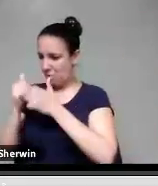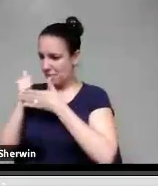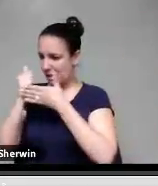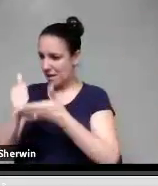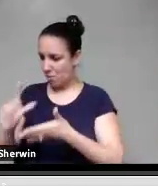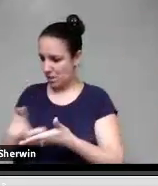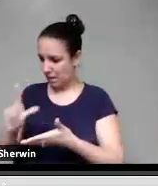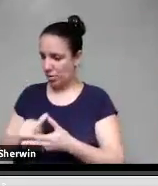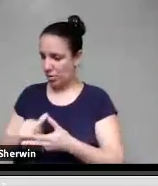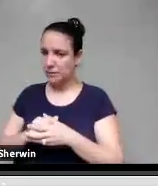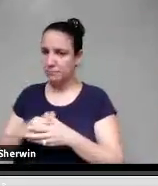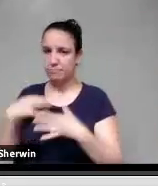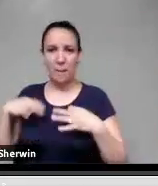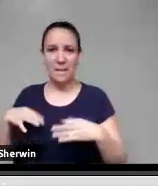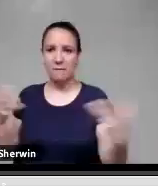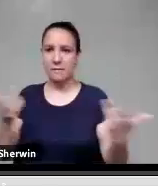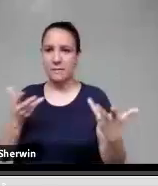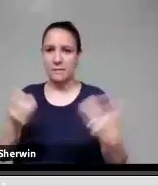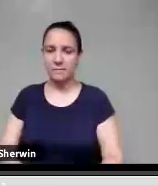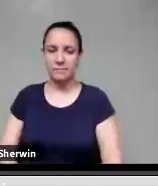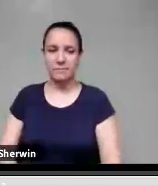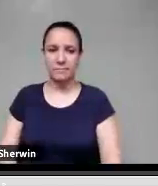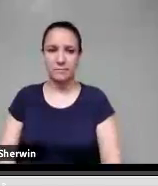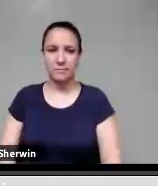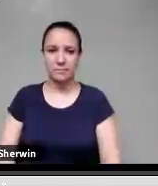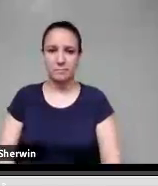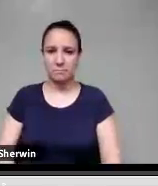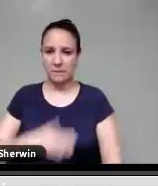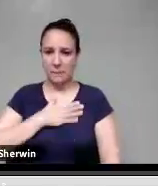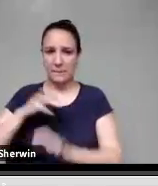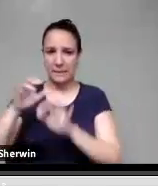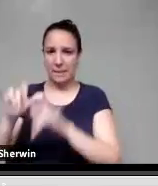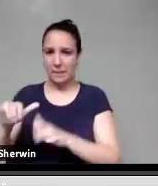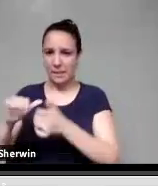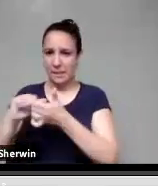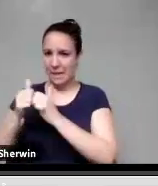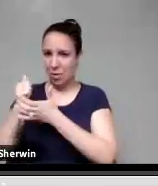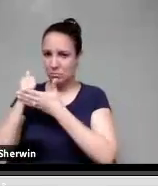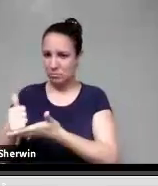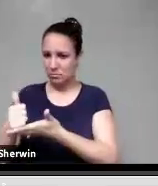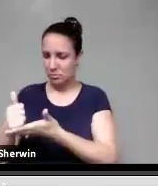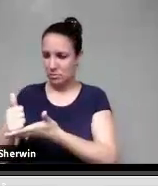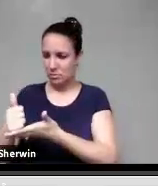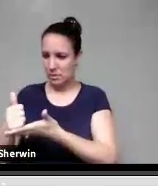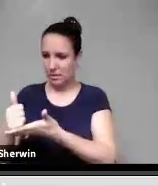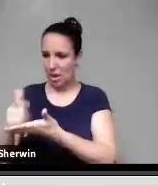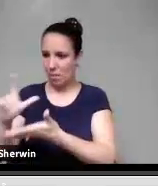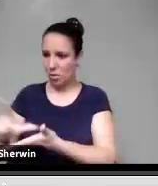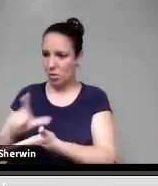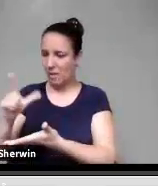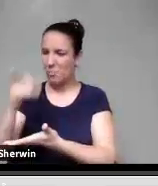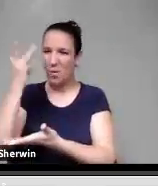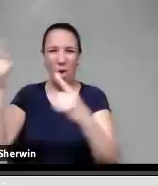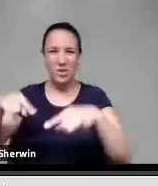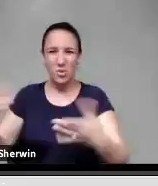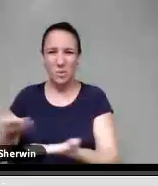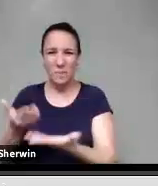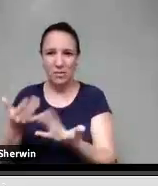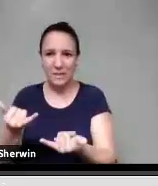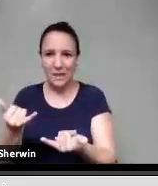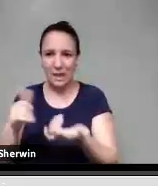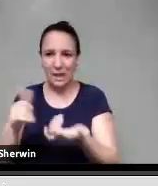those benefits? How will that help your library? Would you type that into the chat box? What brought you to today's session? How did you think it would benefit